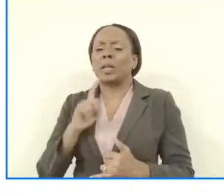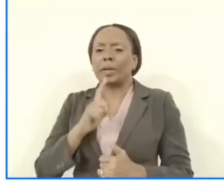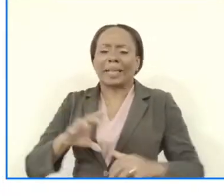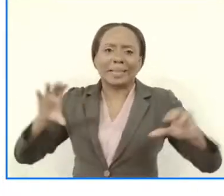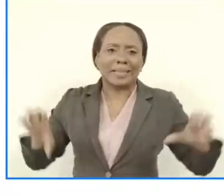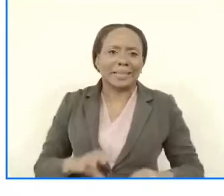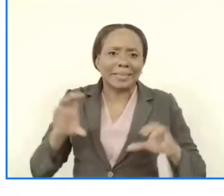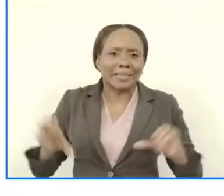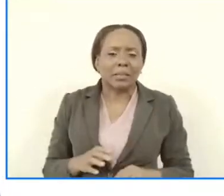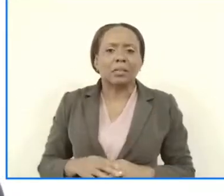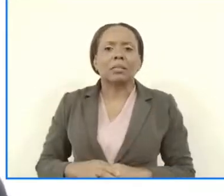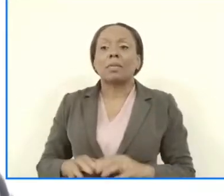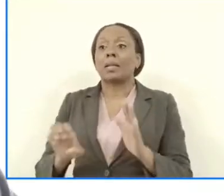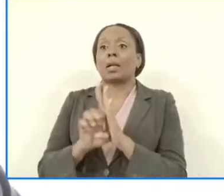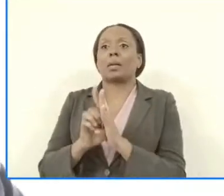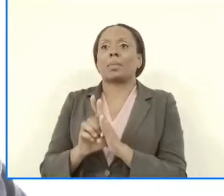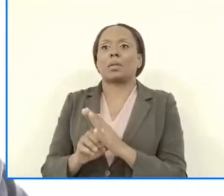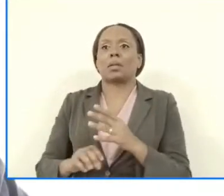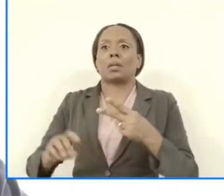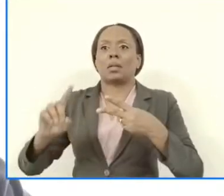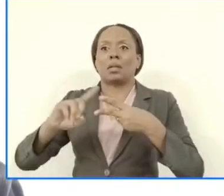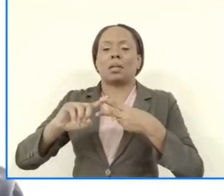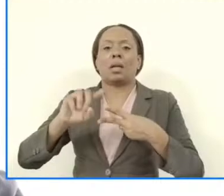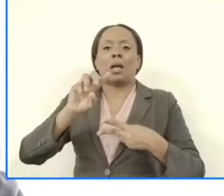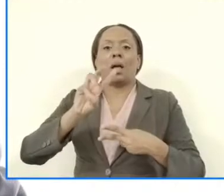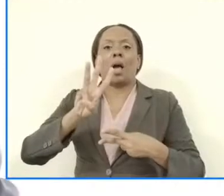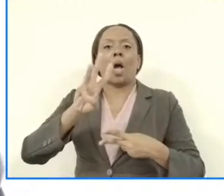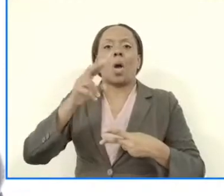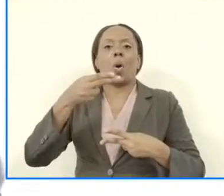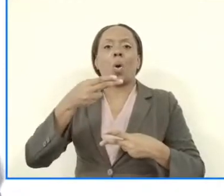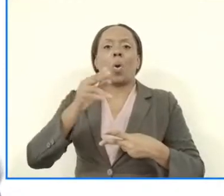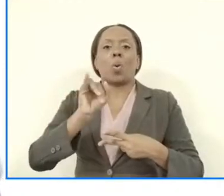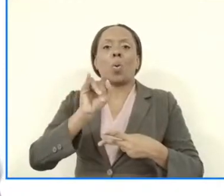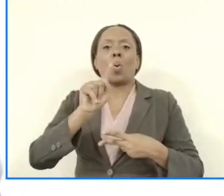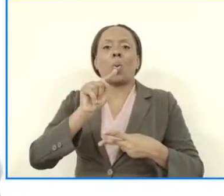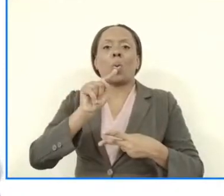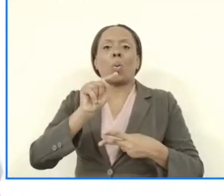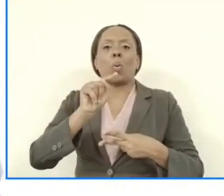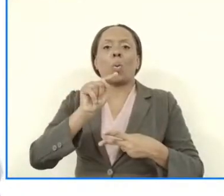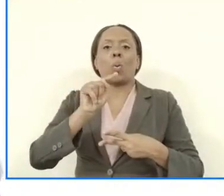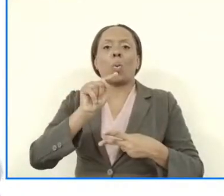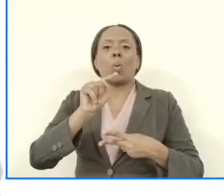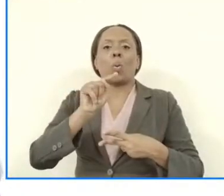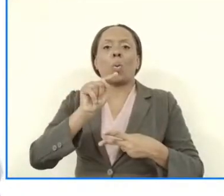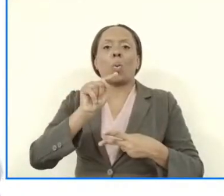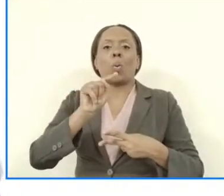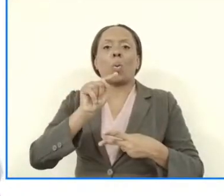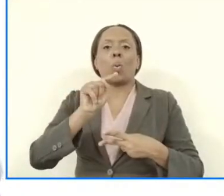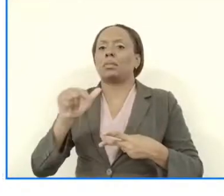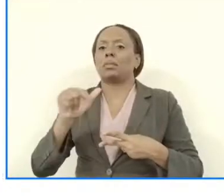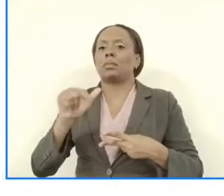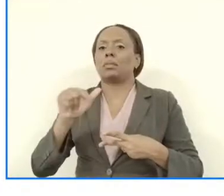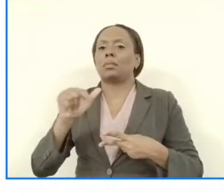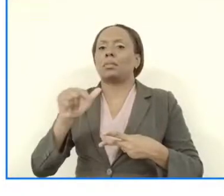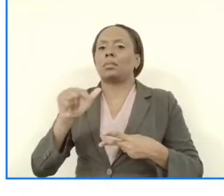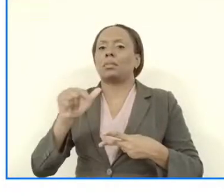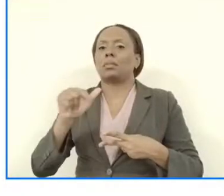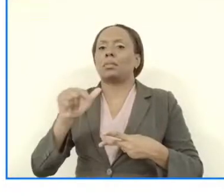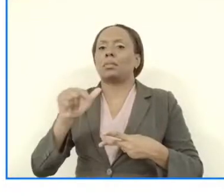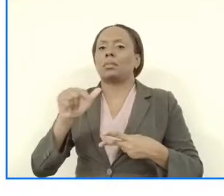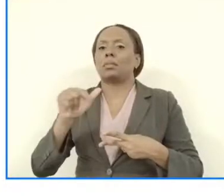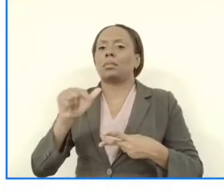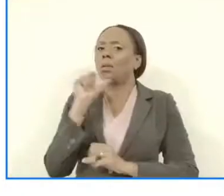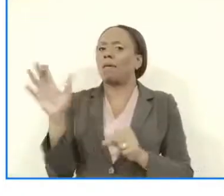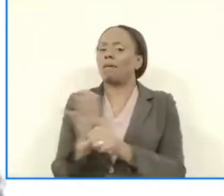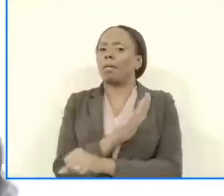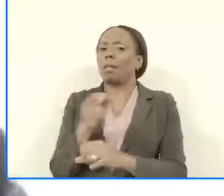a particular area right now that is blocked by a number, we don't have full access to. We're getting that done and